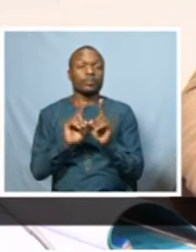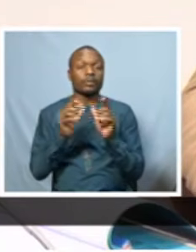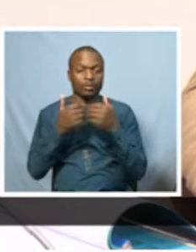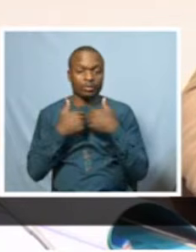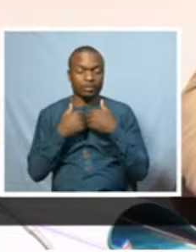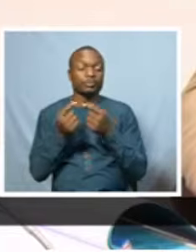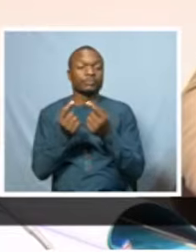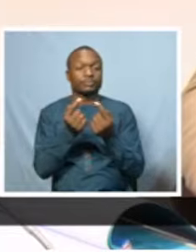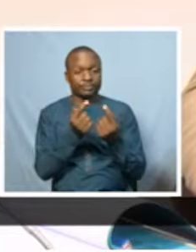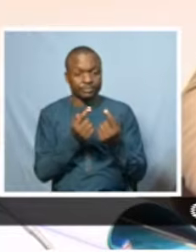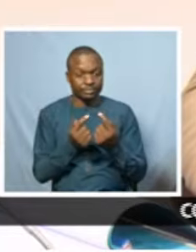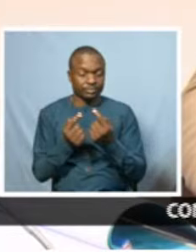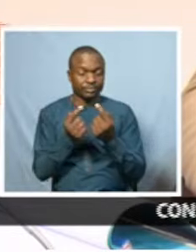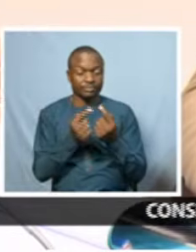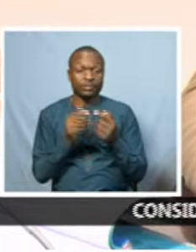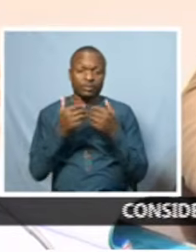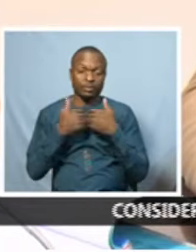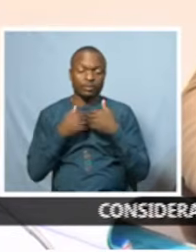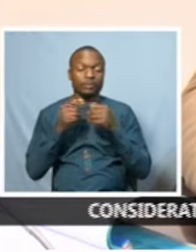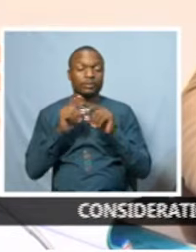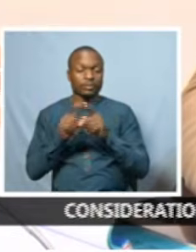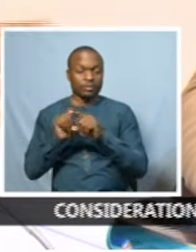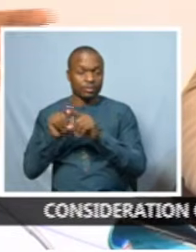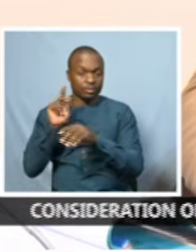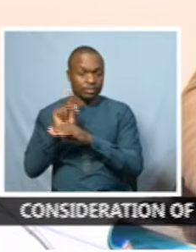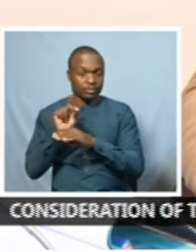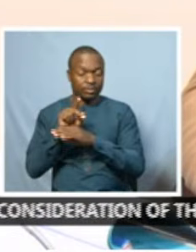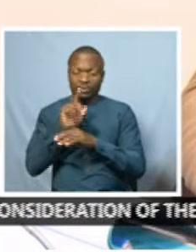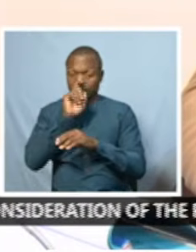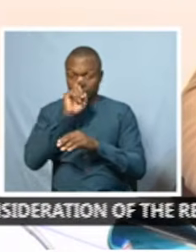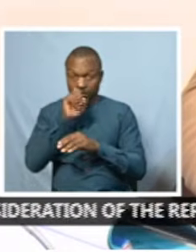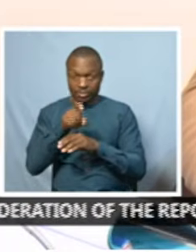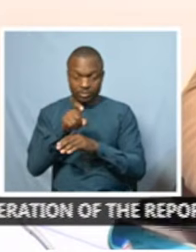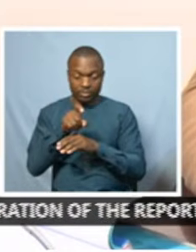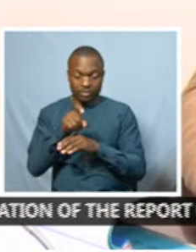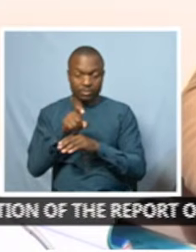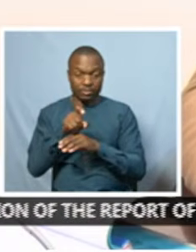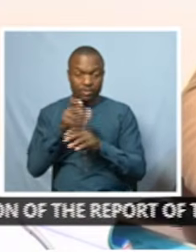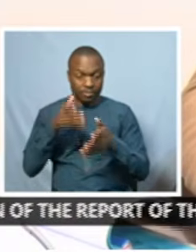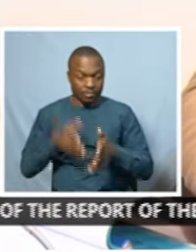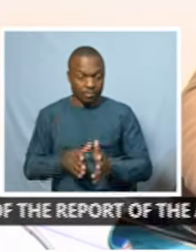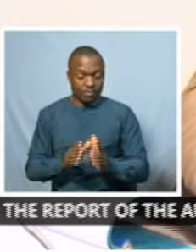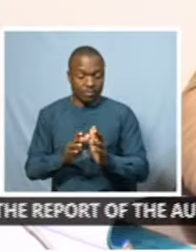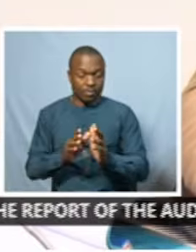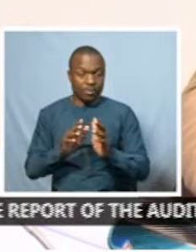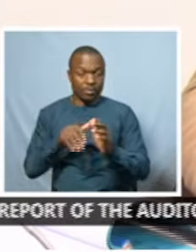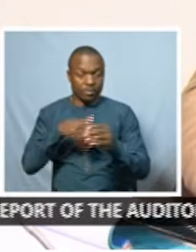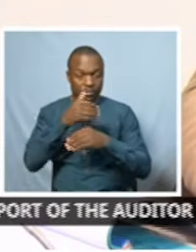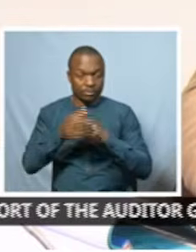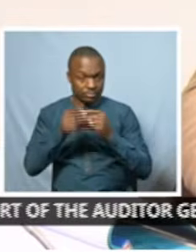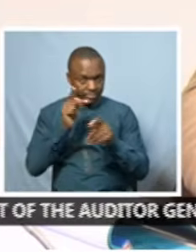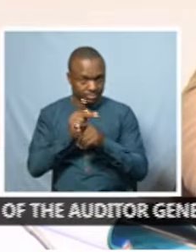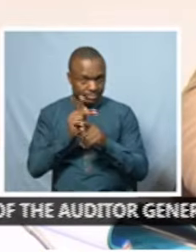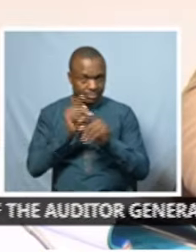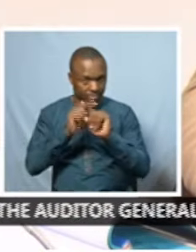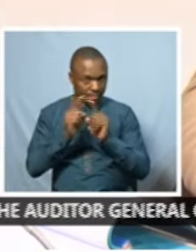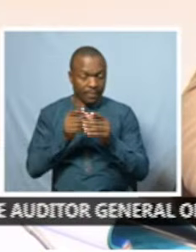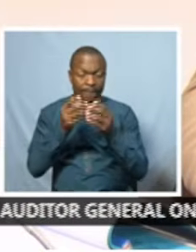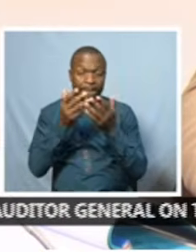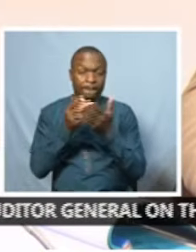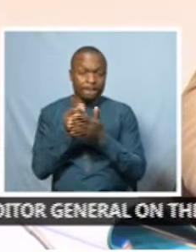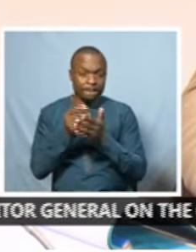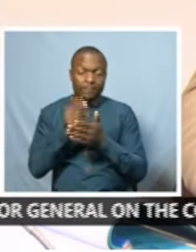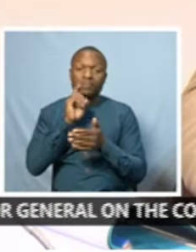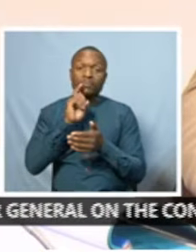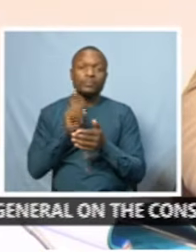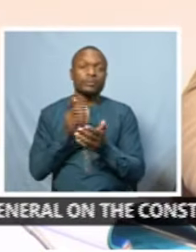a situation. So we have a number of projects that we have ensured that they are born from the savings and so forth, but now the funds has to